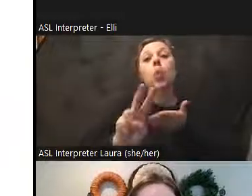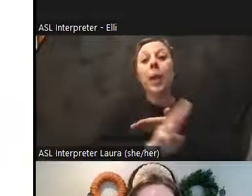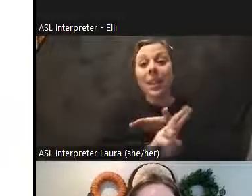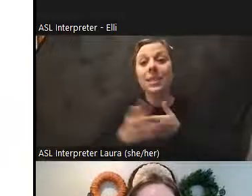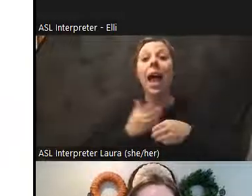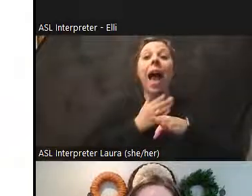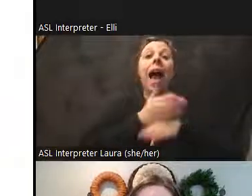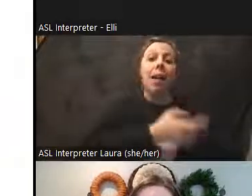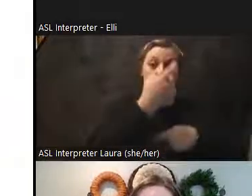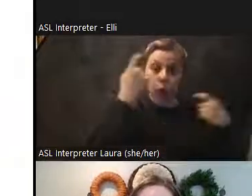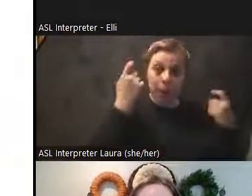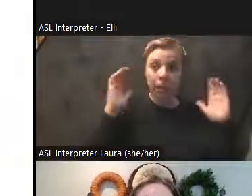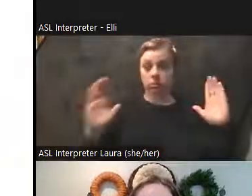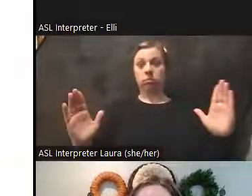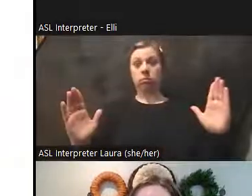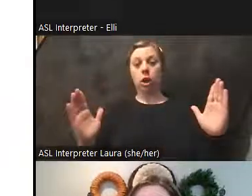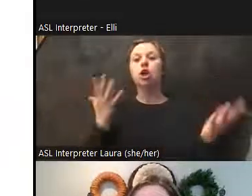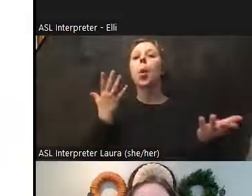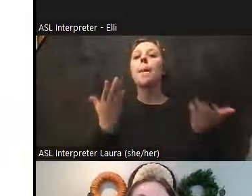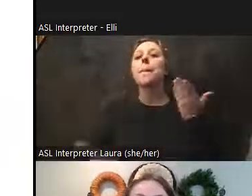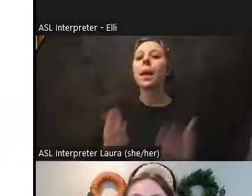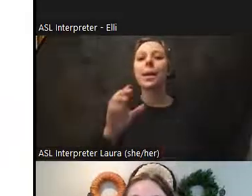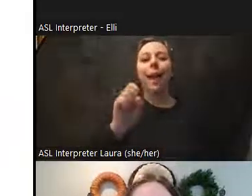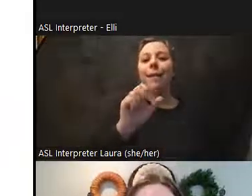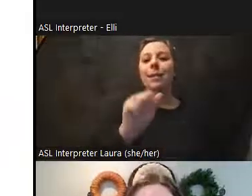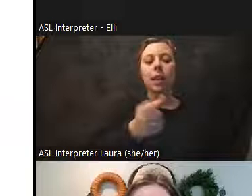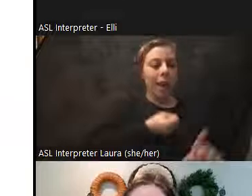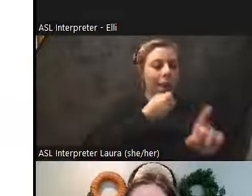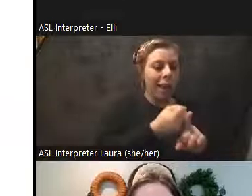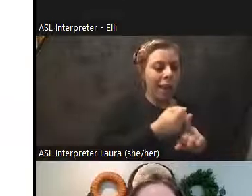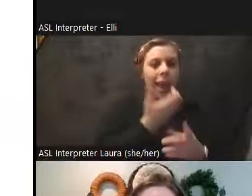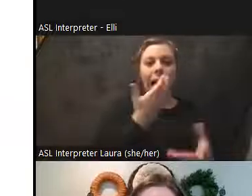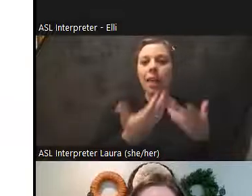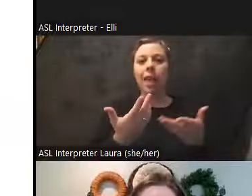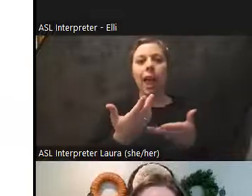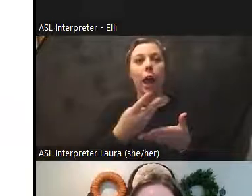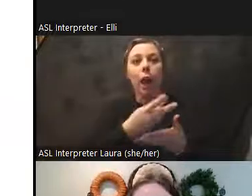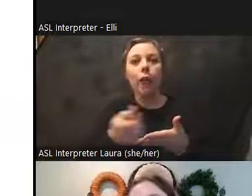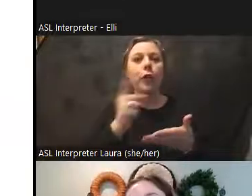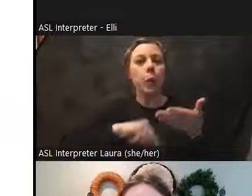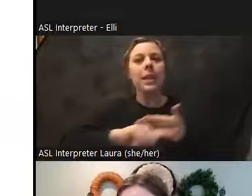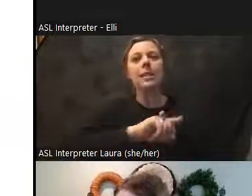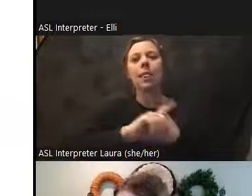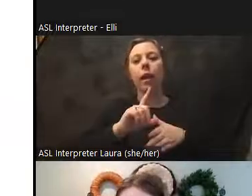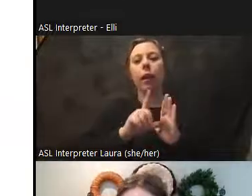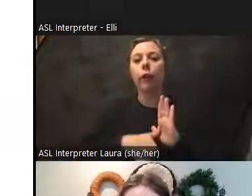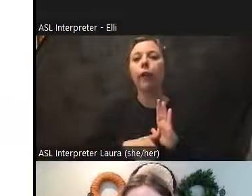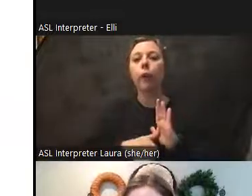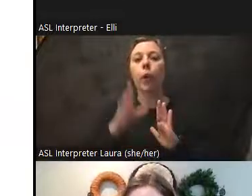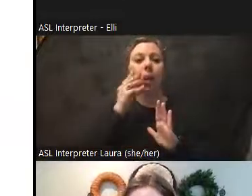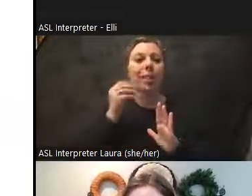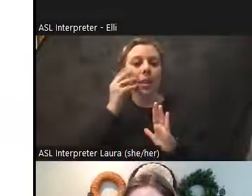may not experience symptoms immediately or within those 72 hours, or even 1 to 2